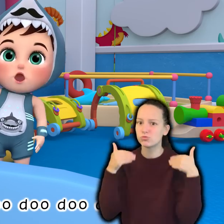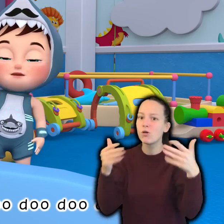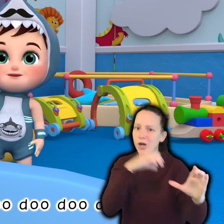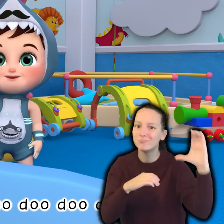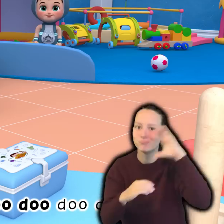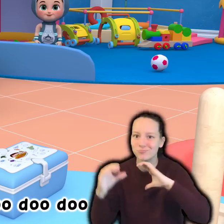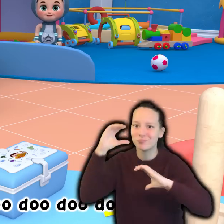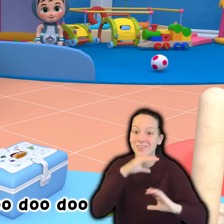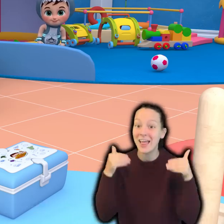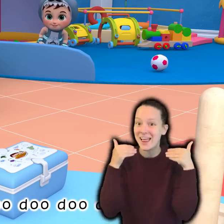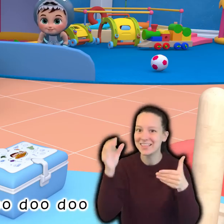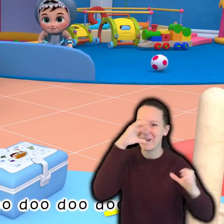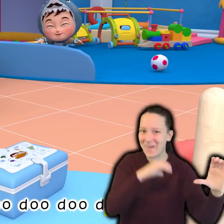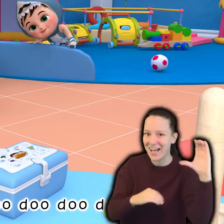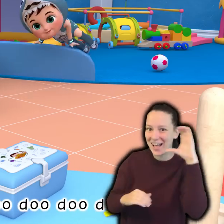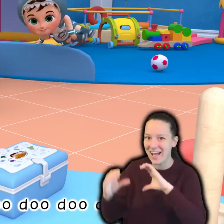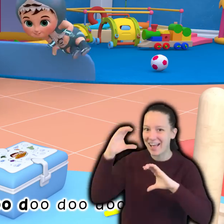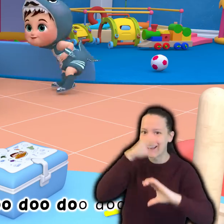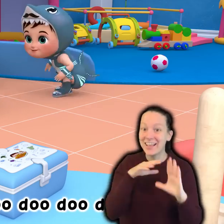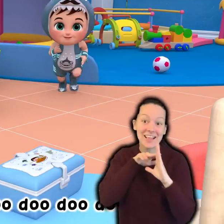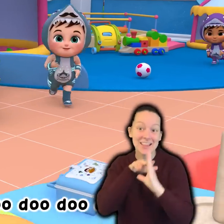Let's Go Hunt